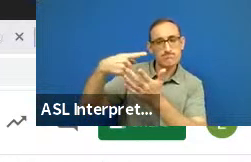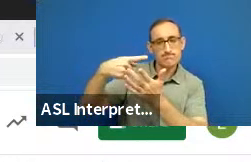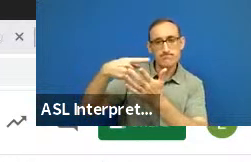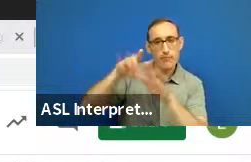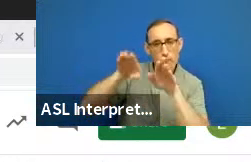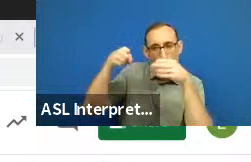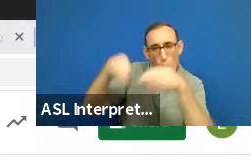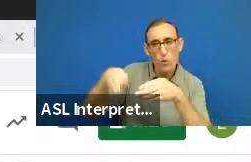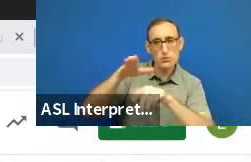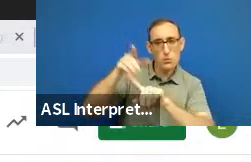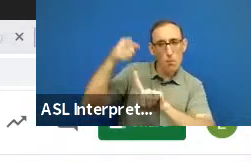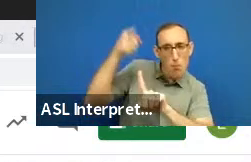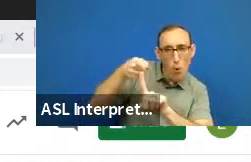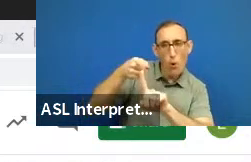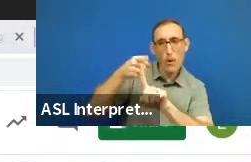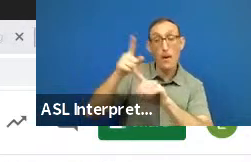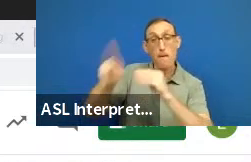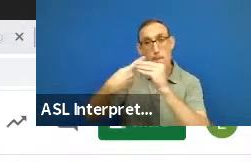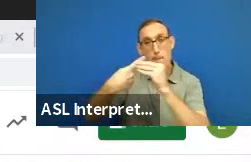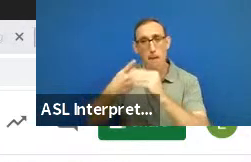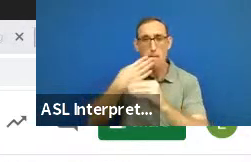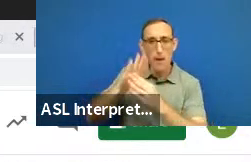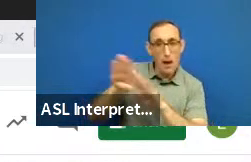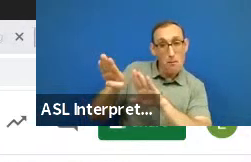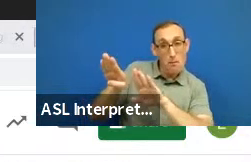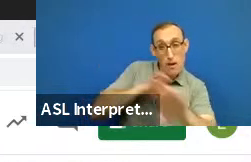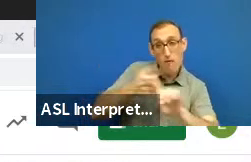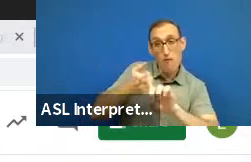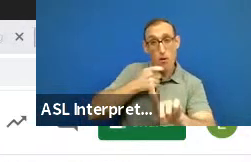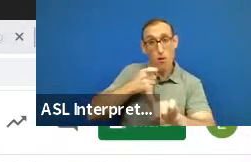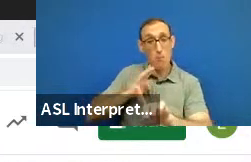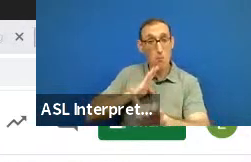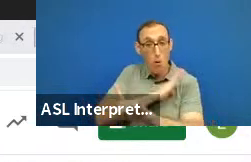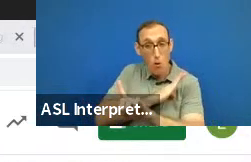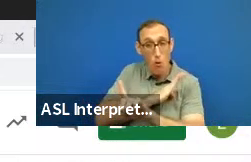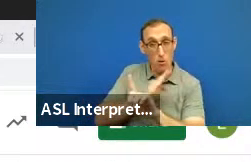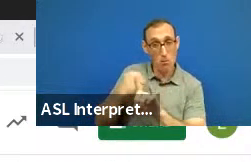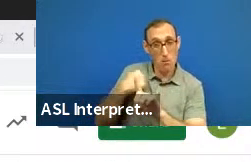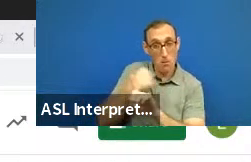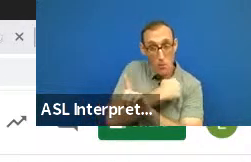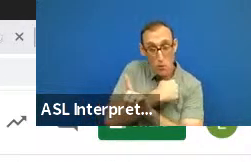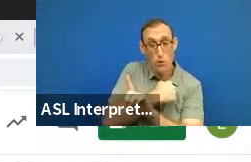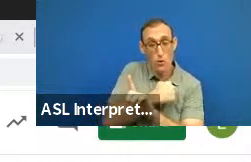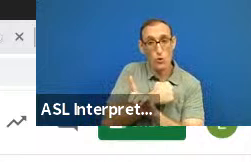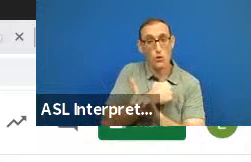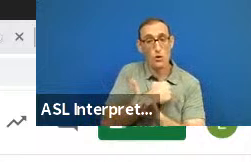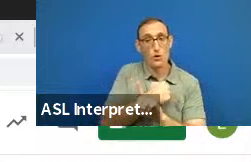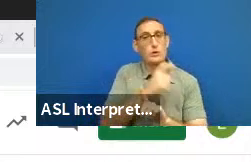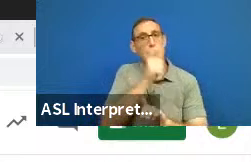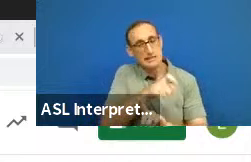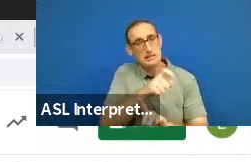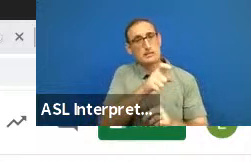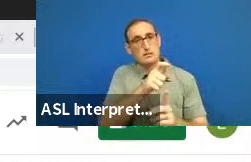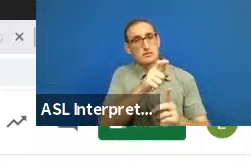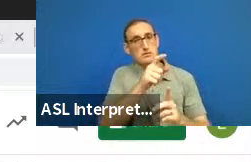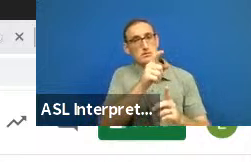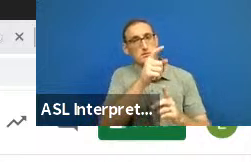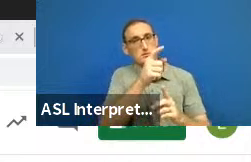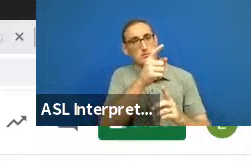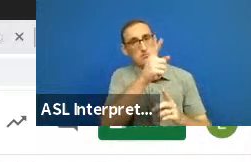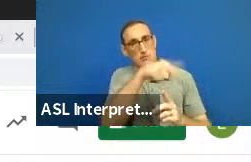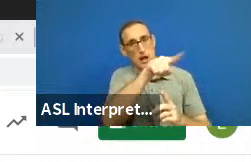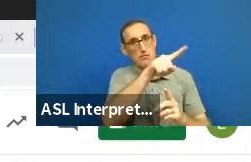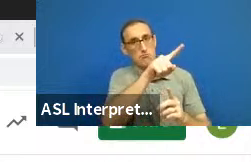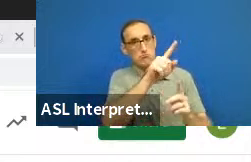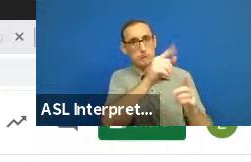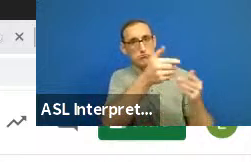members, unless those who come and witness our meetings. And that's why I